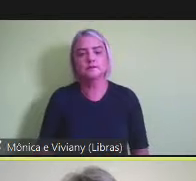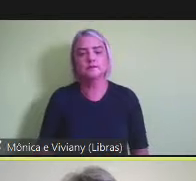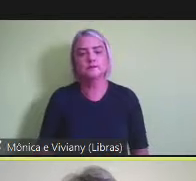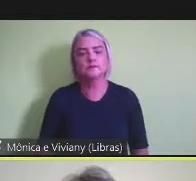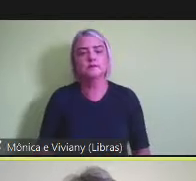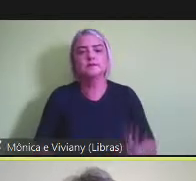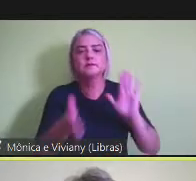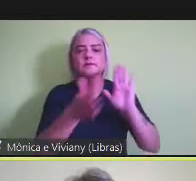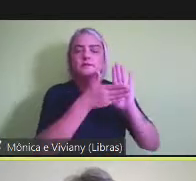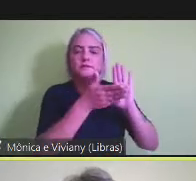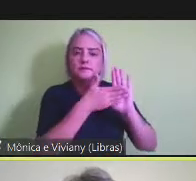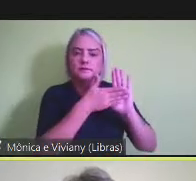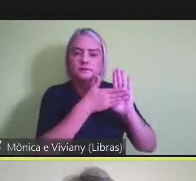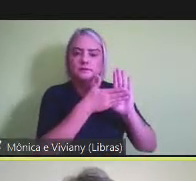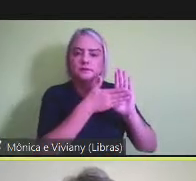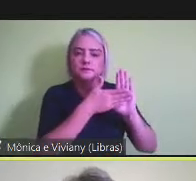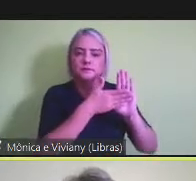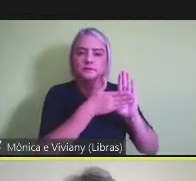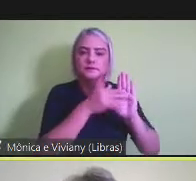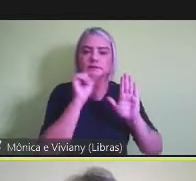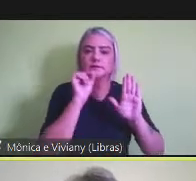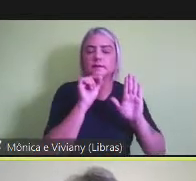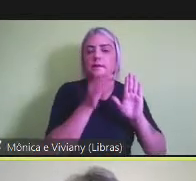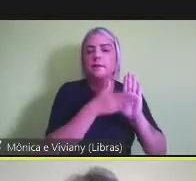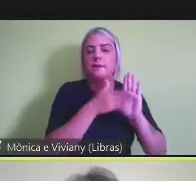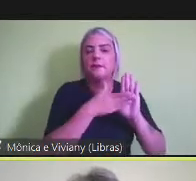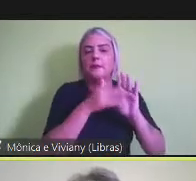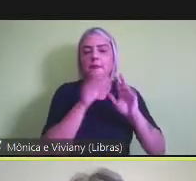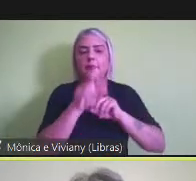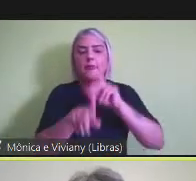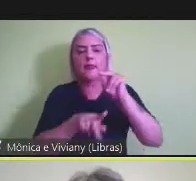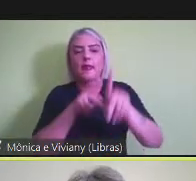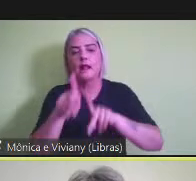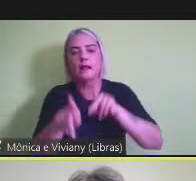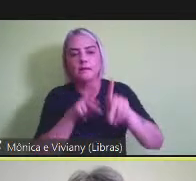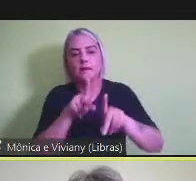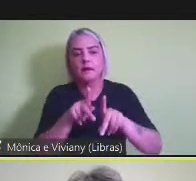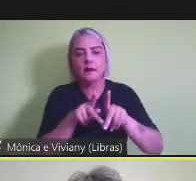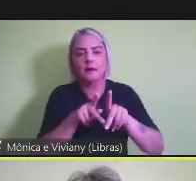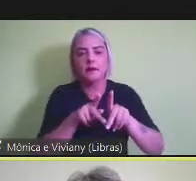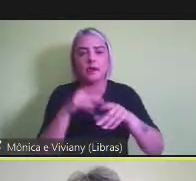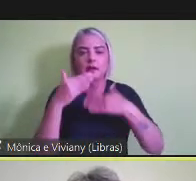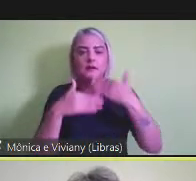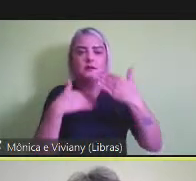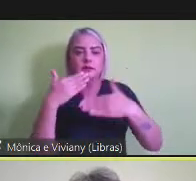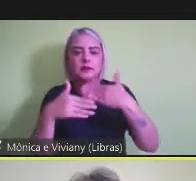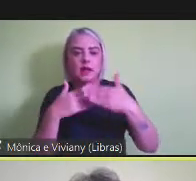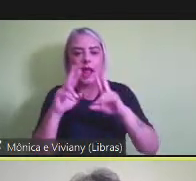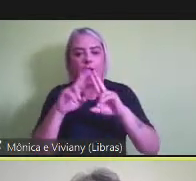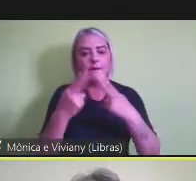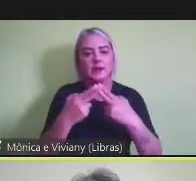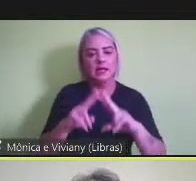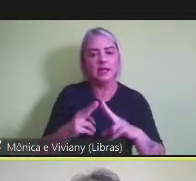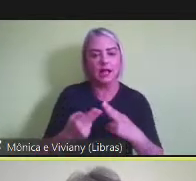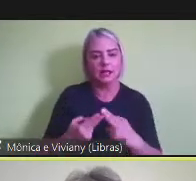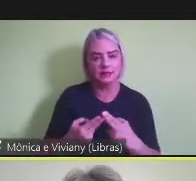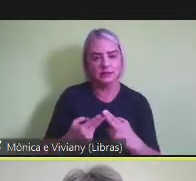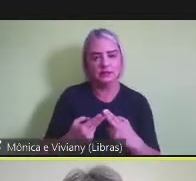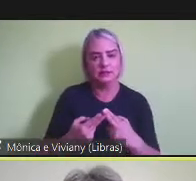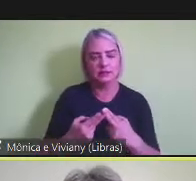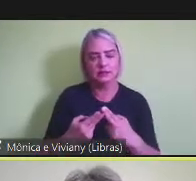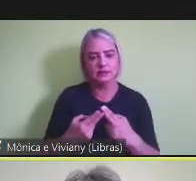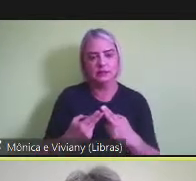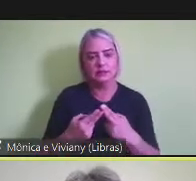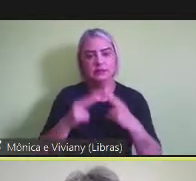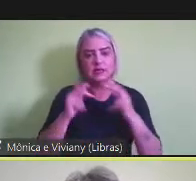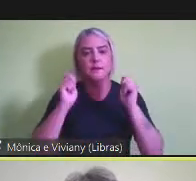close to the end. Proposals. Proposals of popular education that will develop